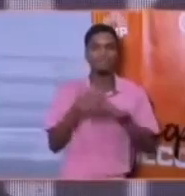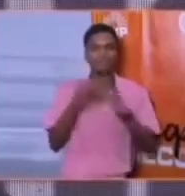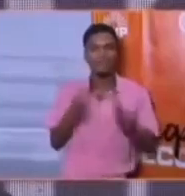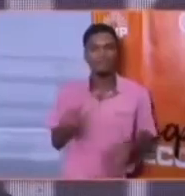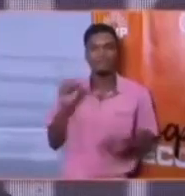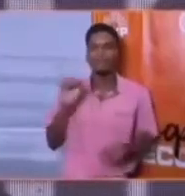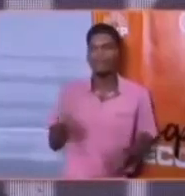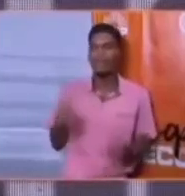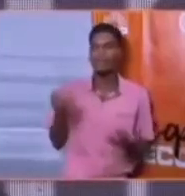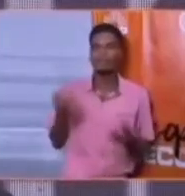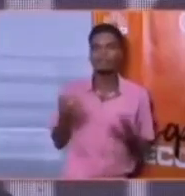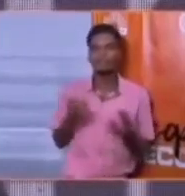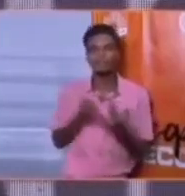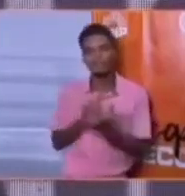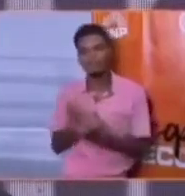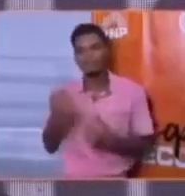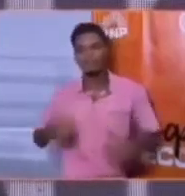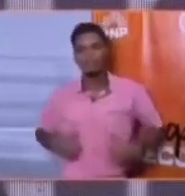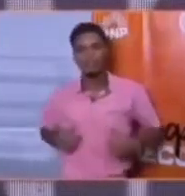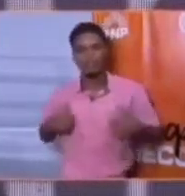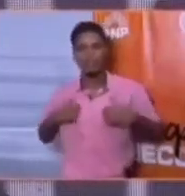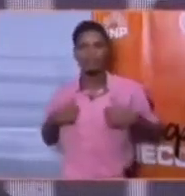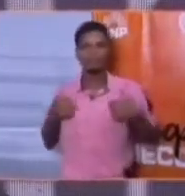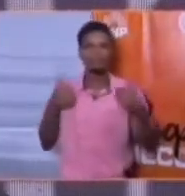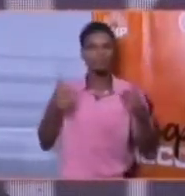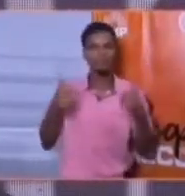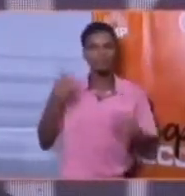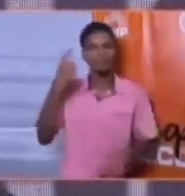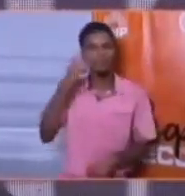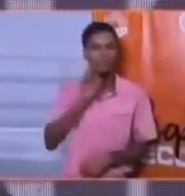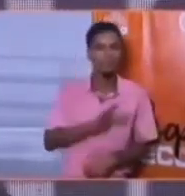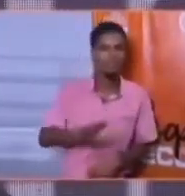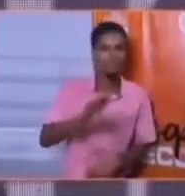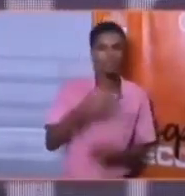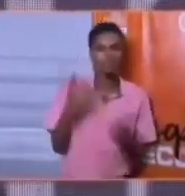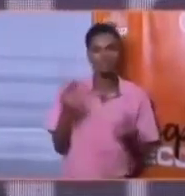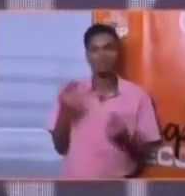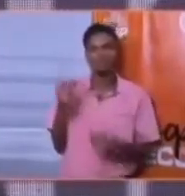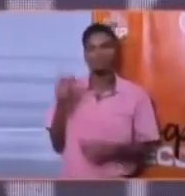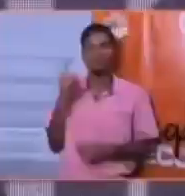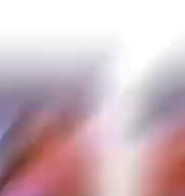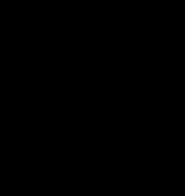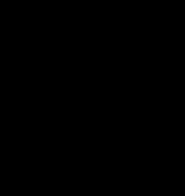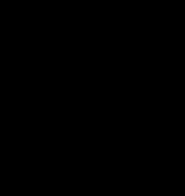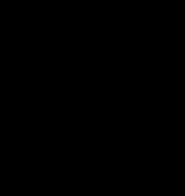can thrive and achieve their versions of the Jamaican dream.